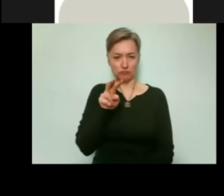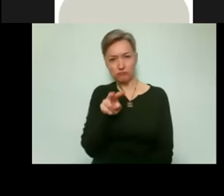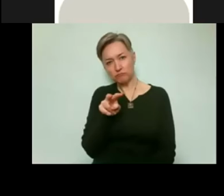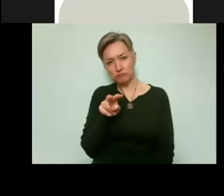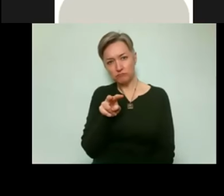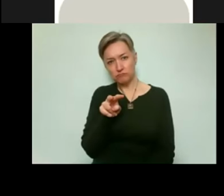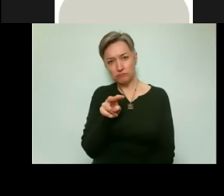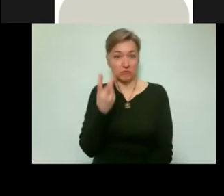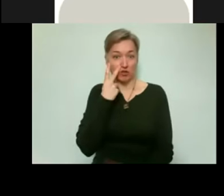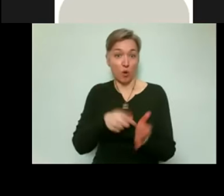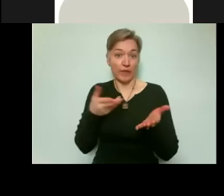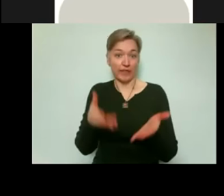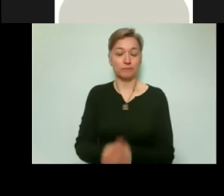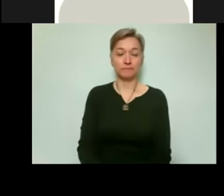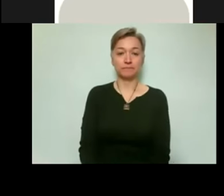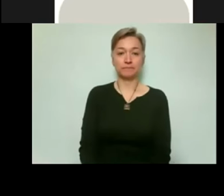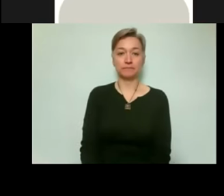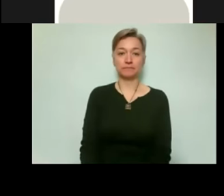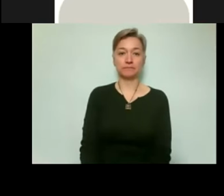saw what was there.